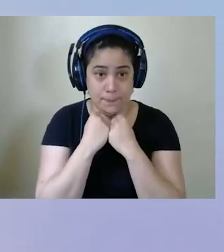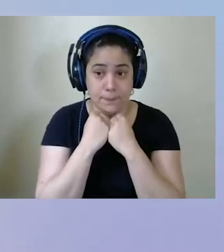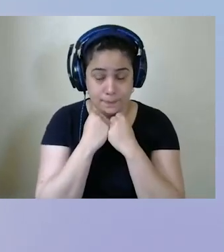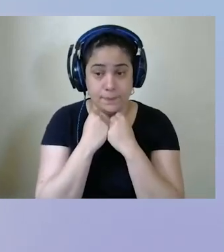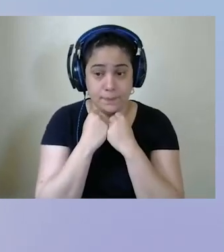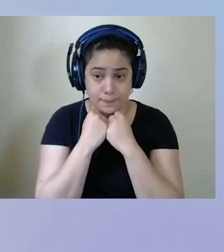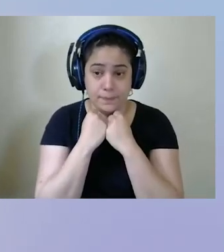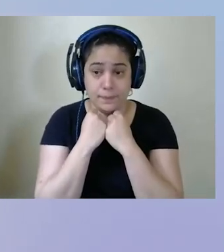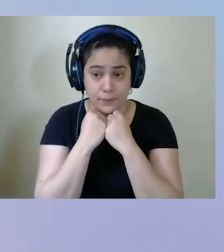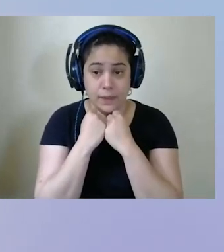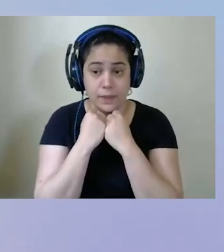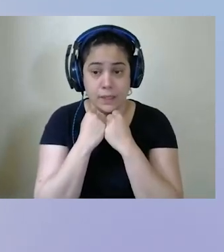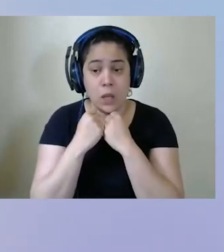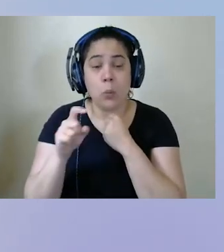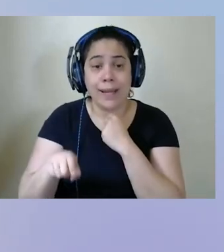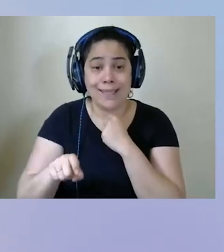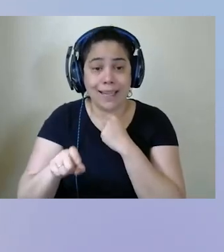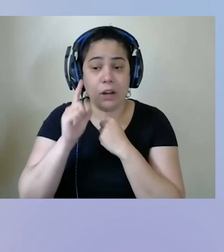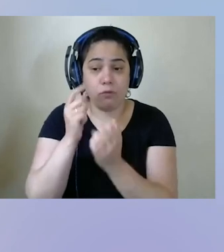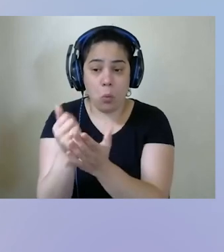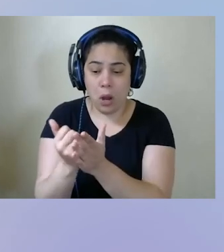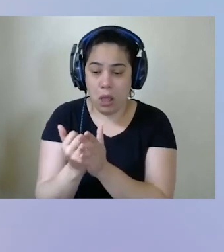for this kind of